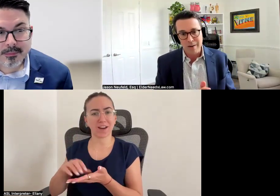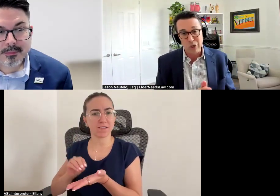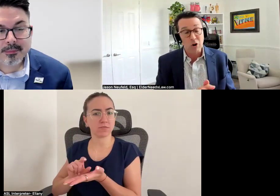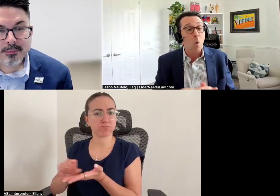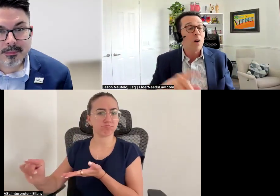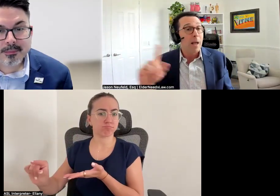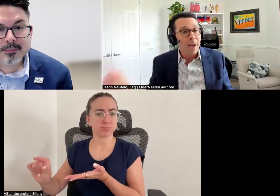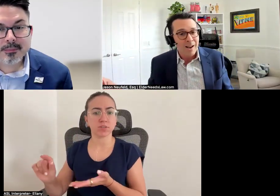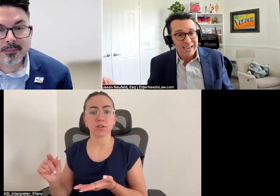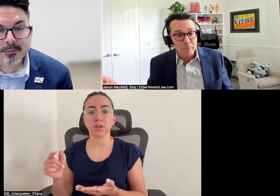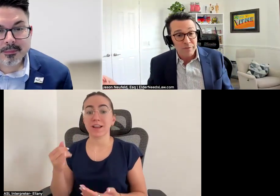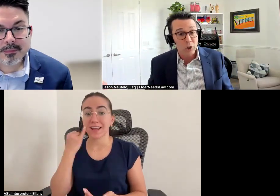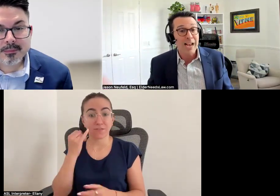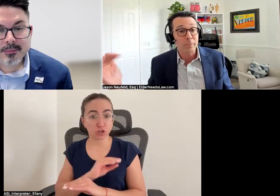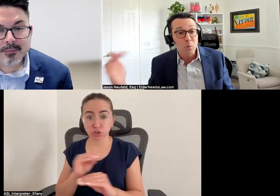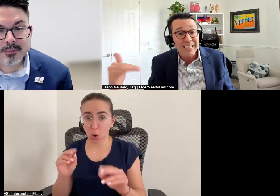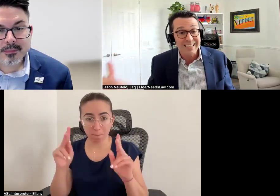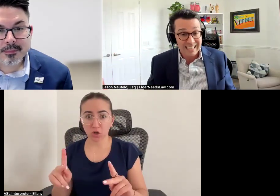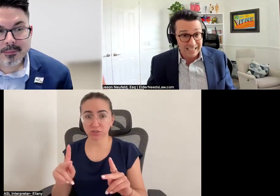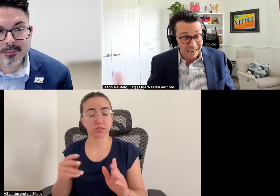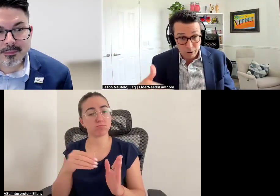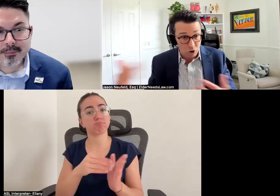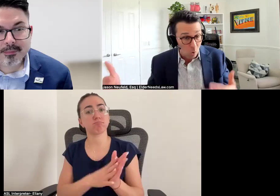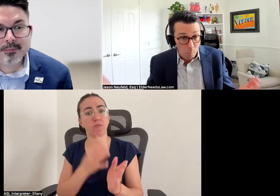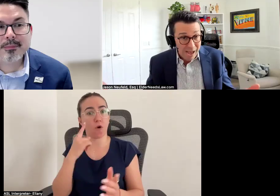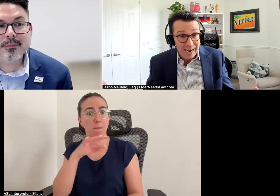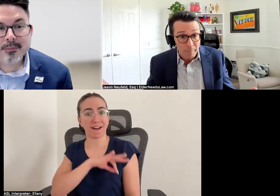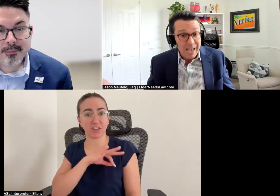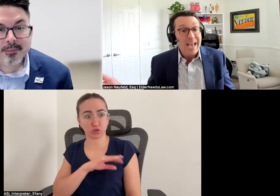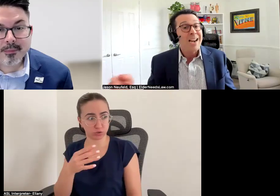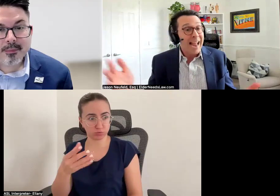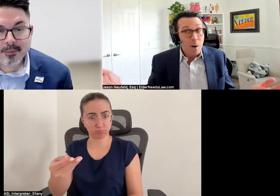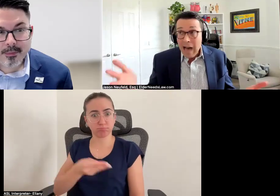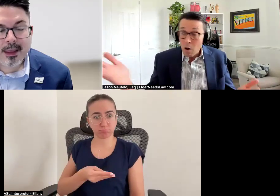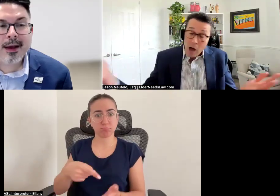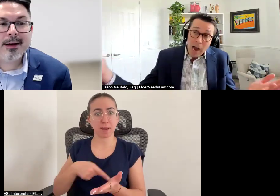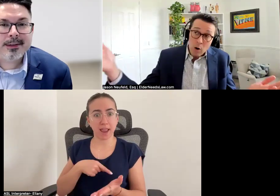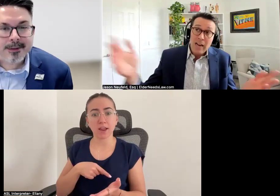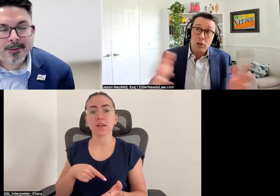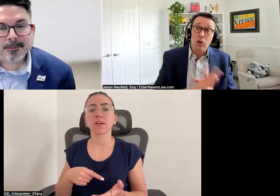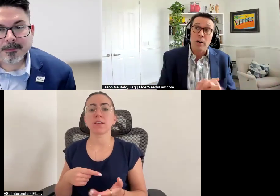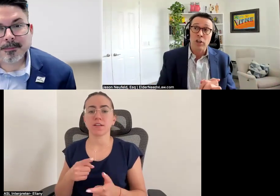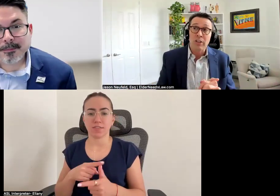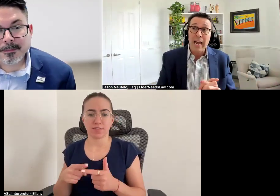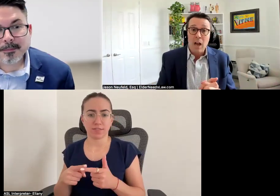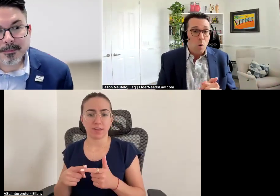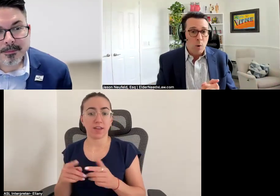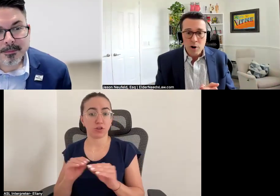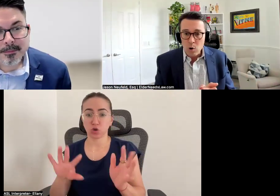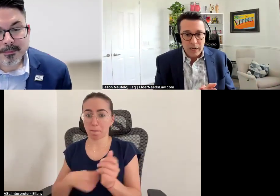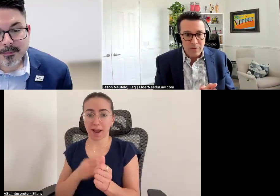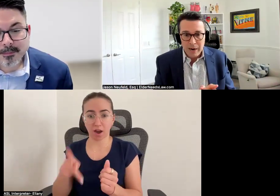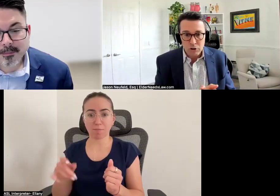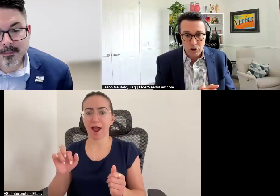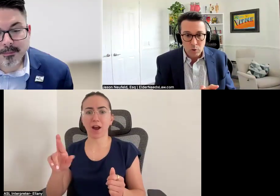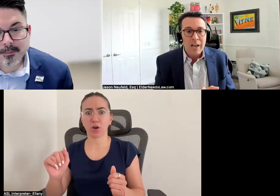death beneficiary, or if that pay on death beneficiary has predeceased and there's no backup, now how the IRA custodian is going to say, well, we don't